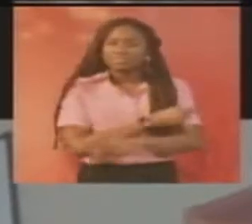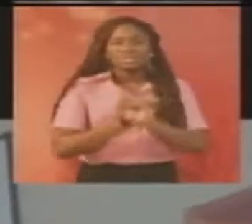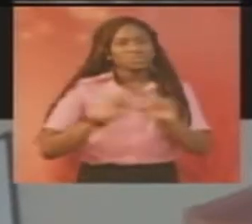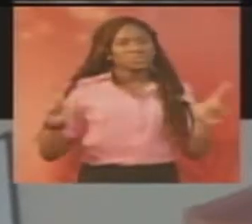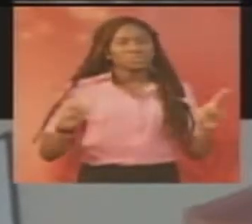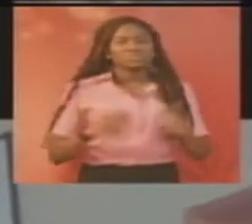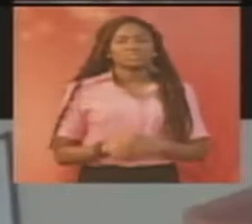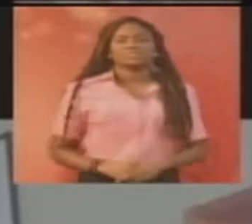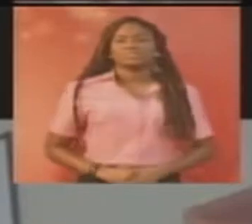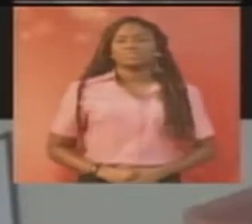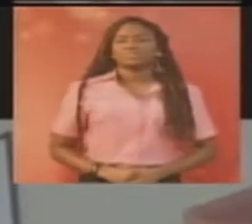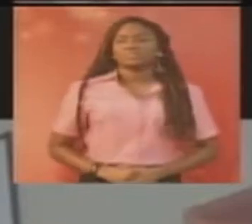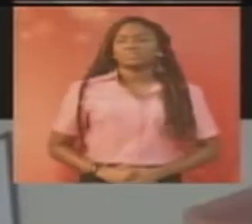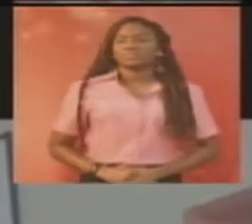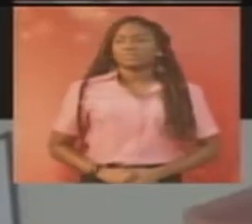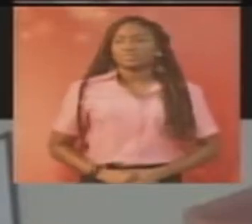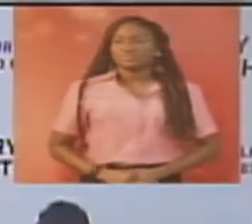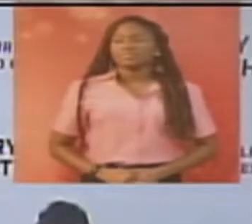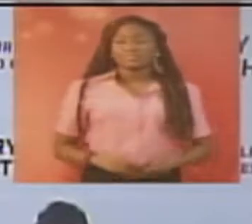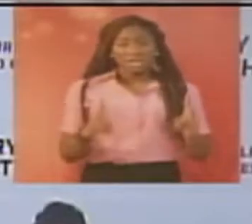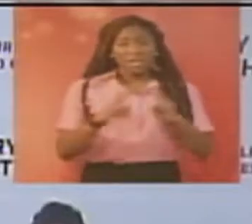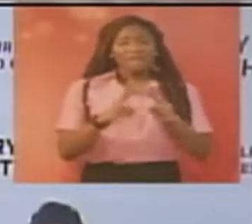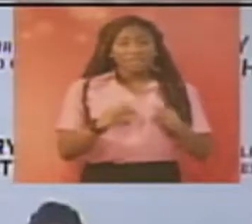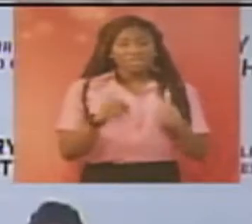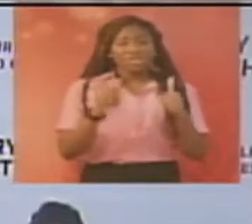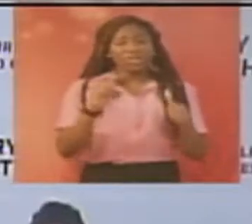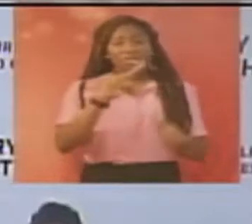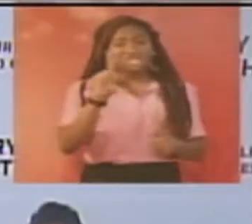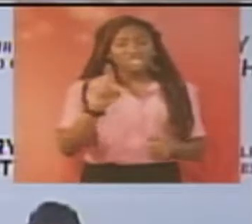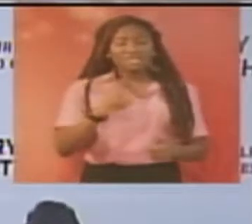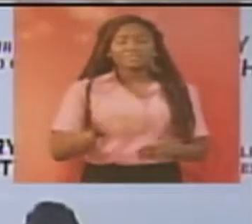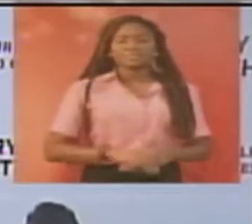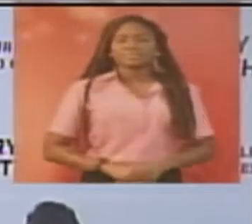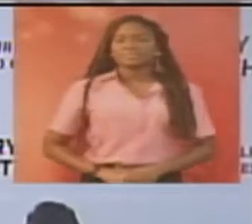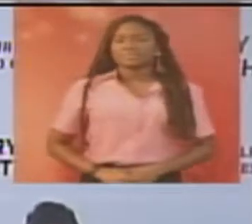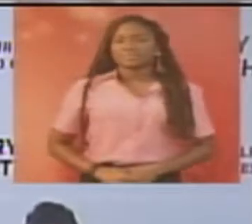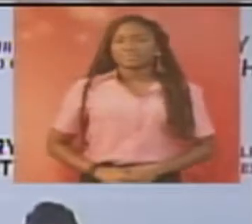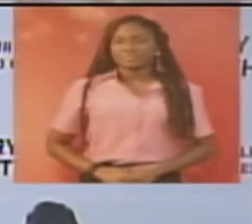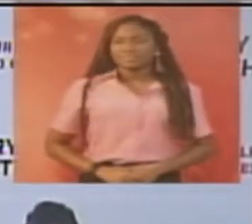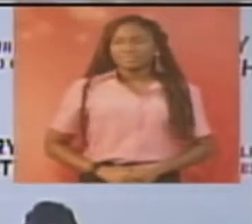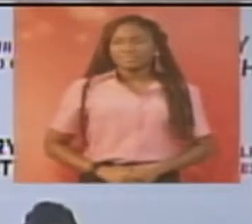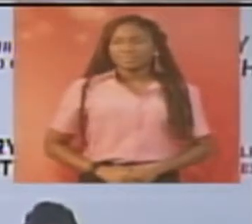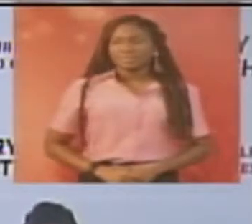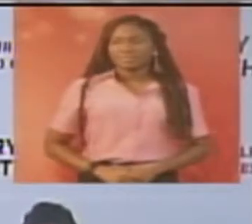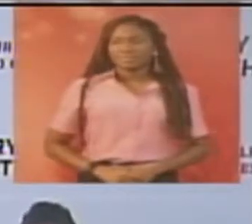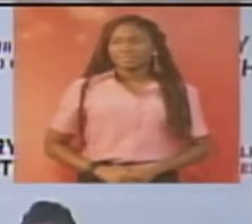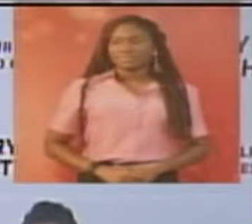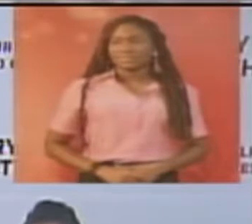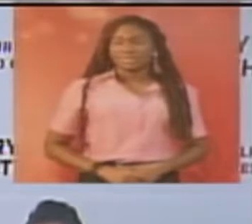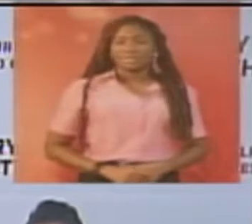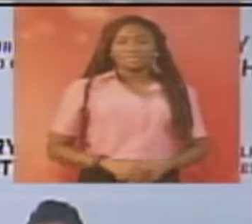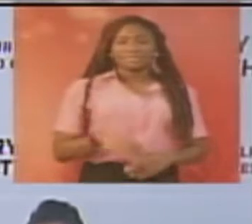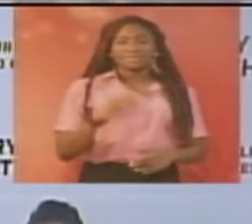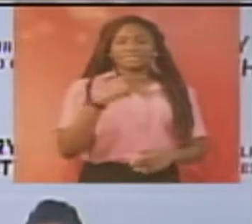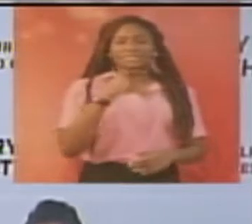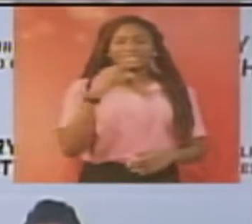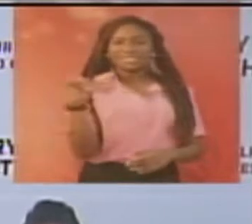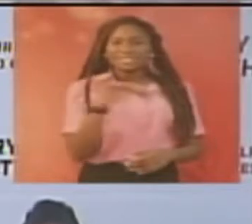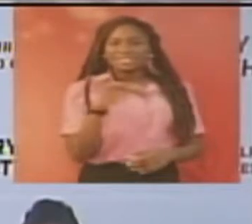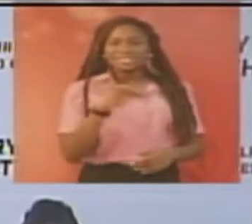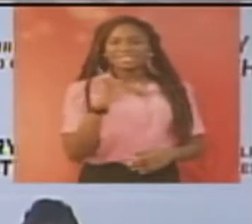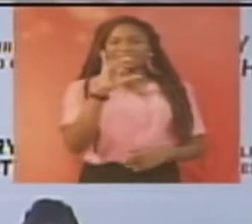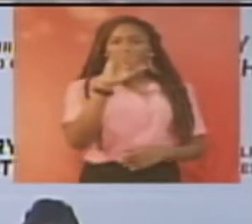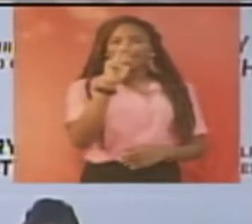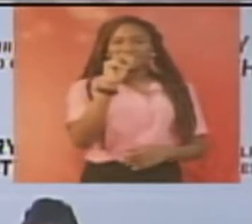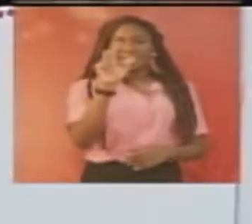again. Okay, so that's a very good question. So something like the influenza virus vaccine, the reason why you have to keep getting